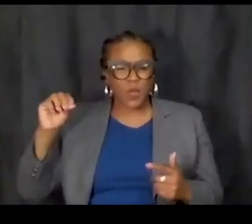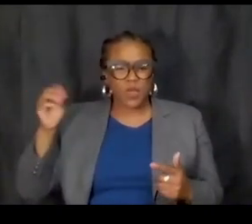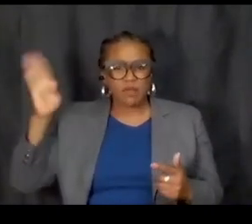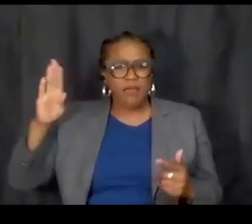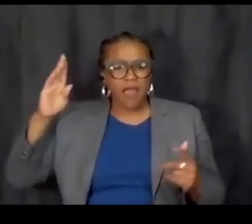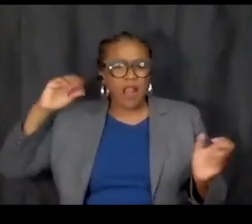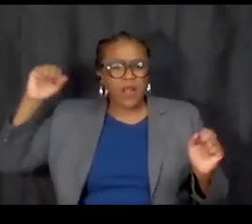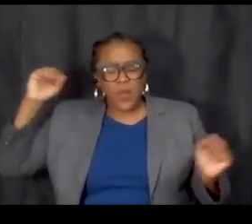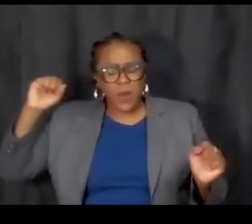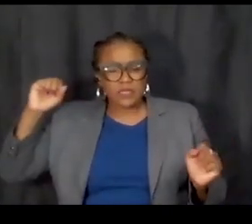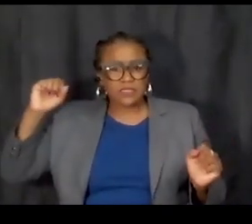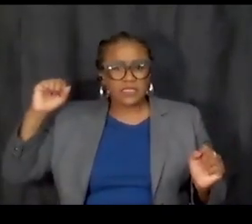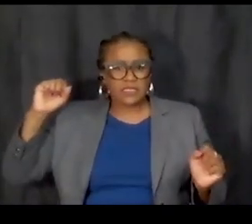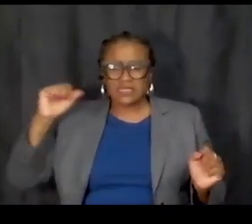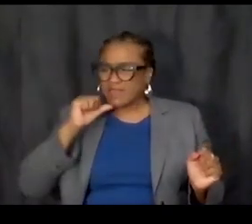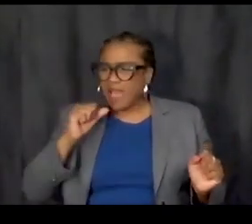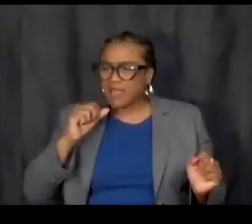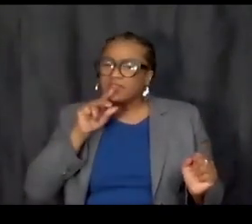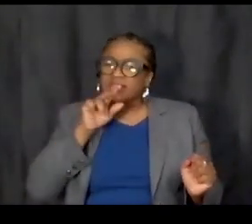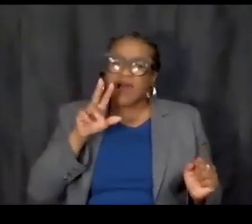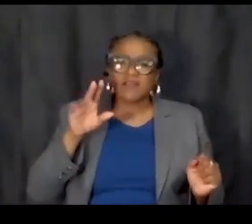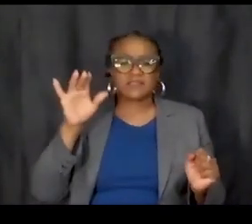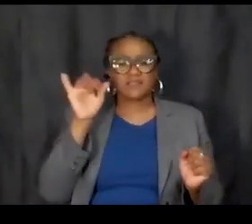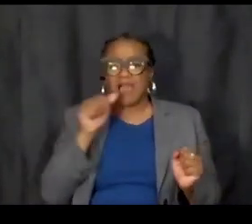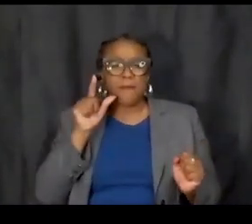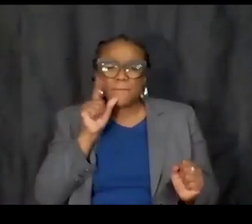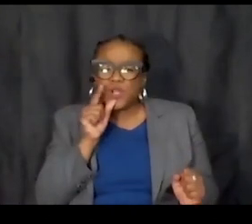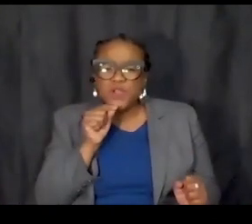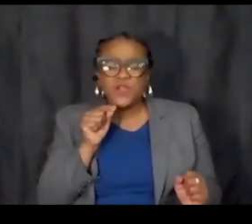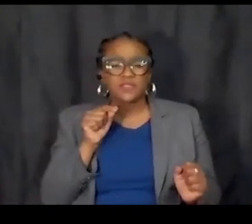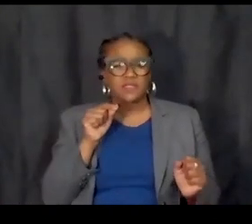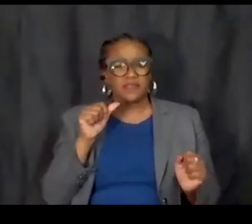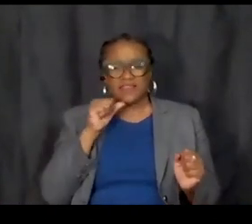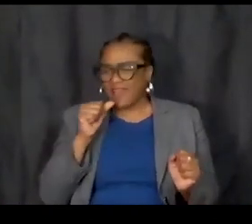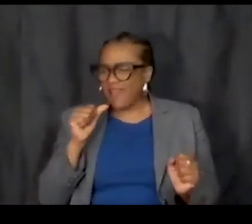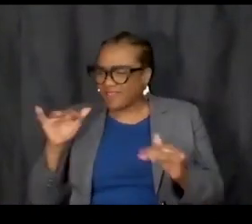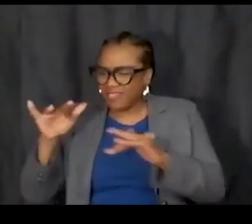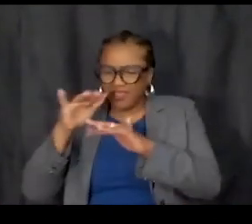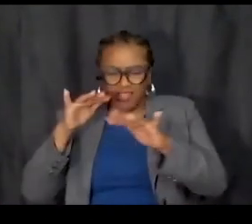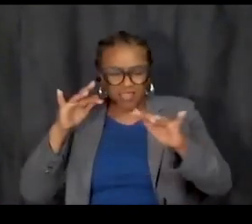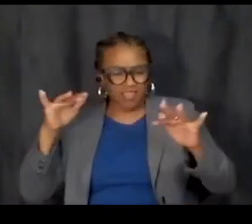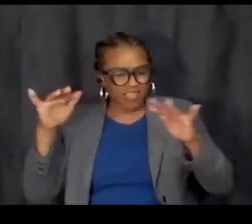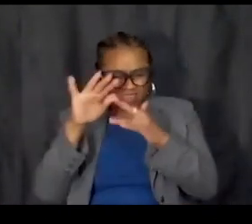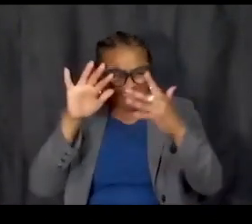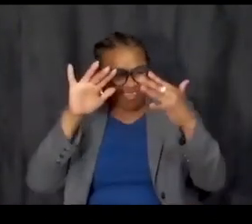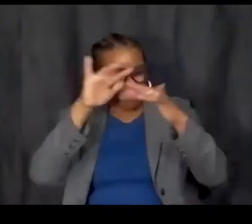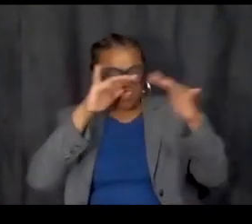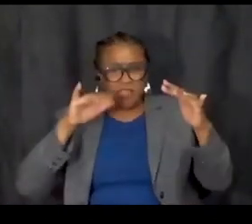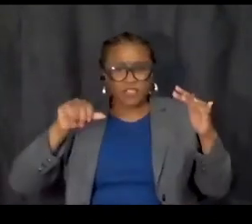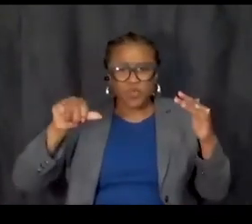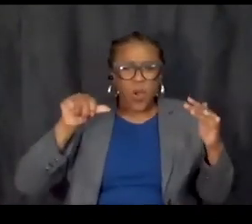blaring birds, consonant crumbs, of dull doorbells, sounds